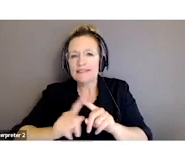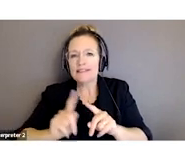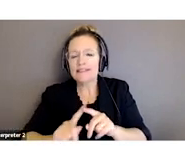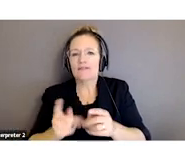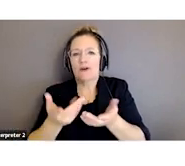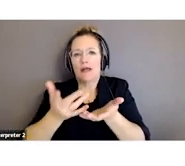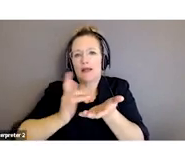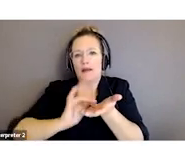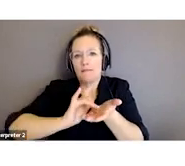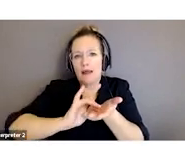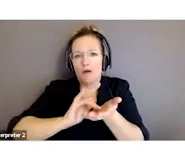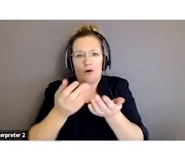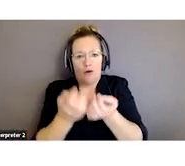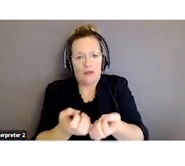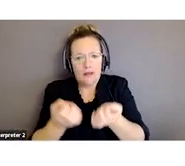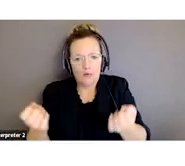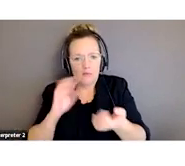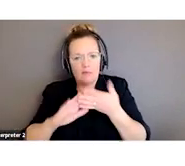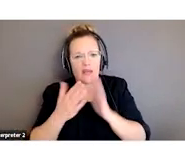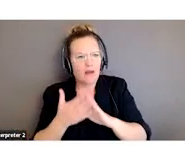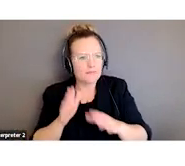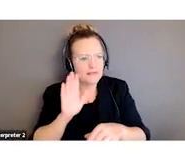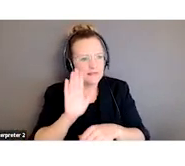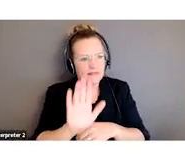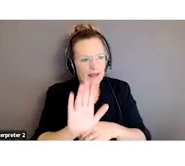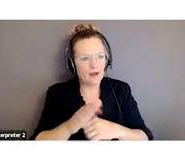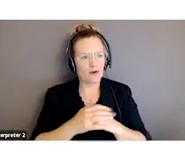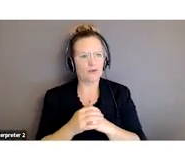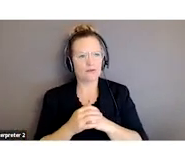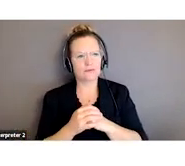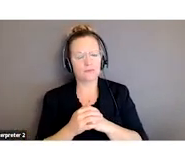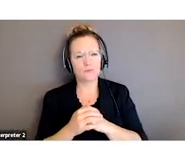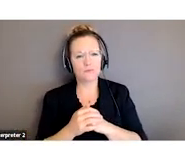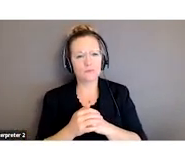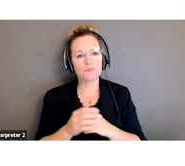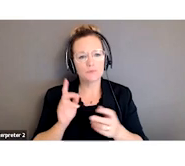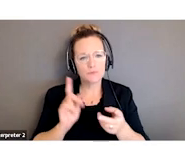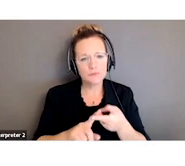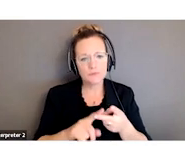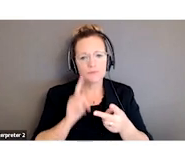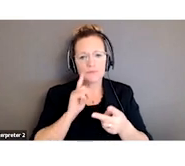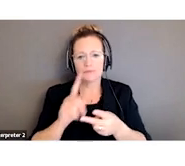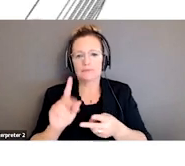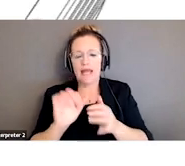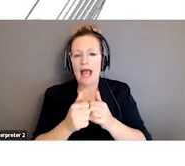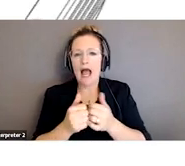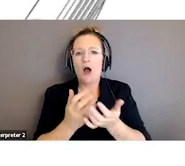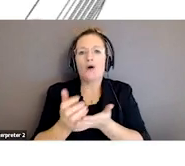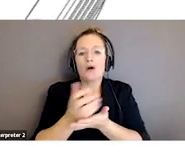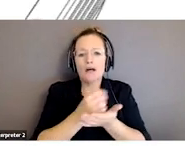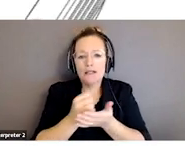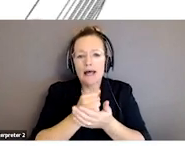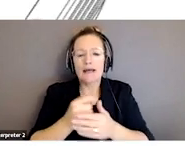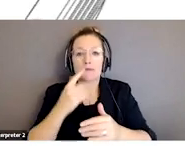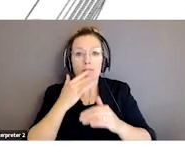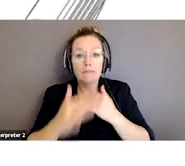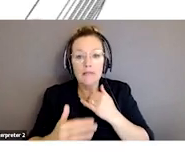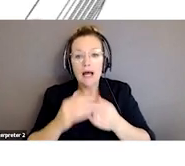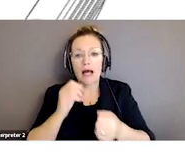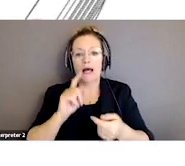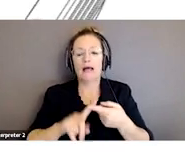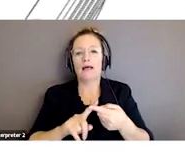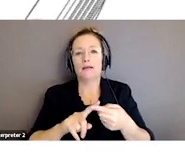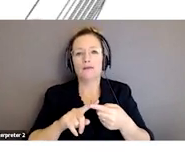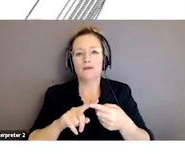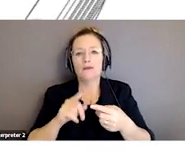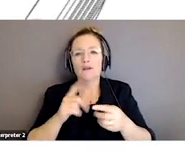reagent plates, syringe barrels, specimen collection tubes, as well as cathode